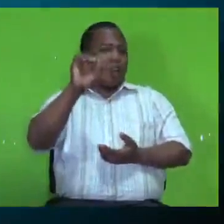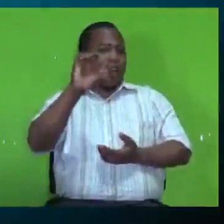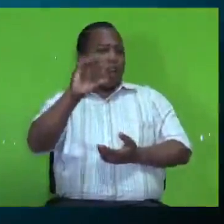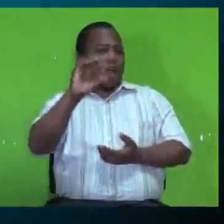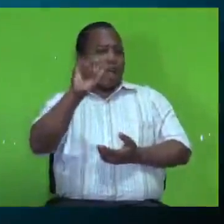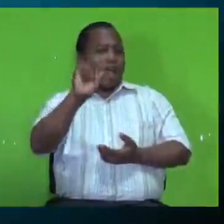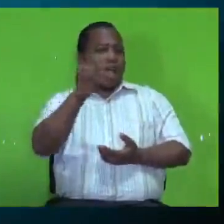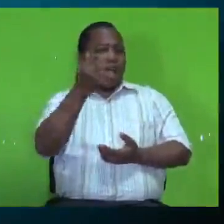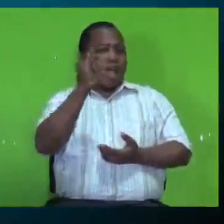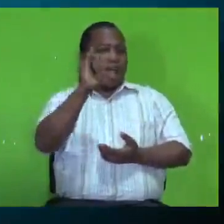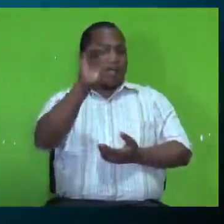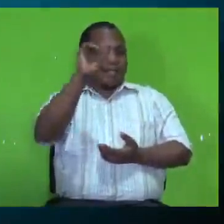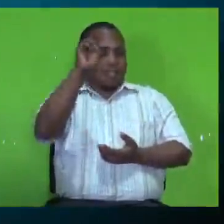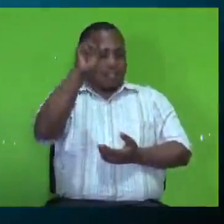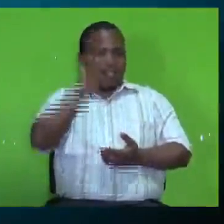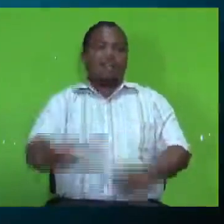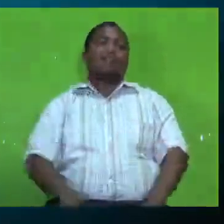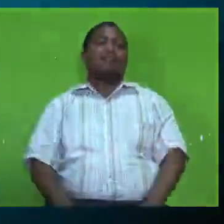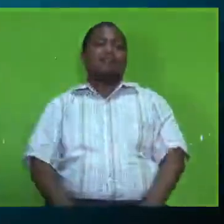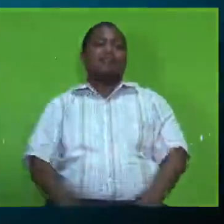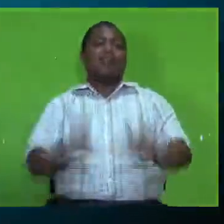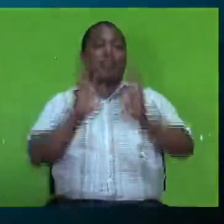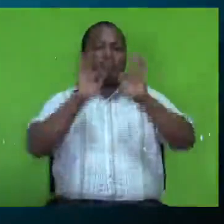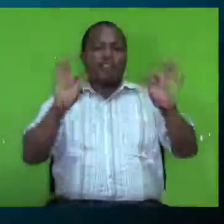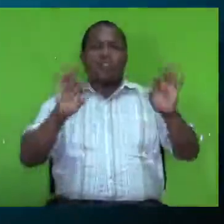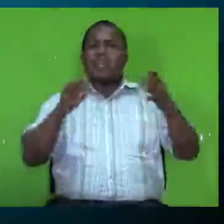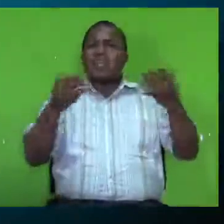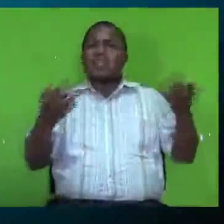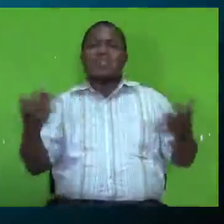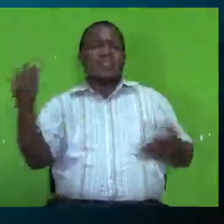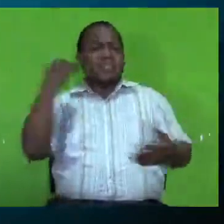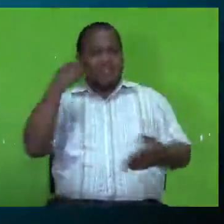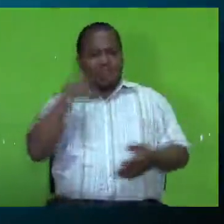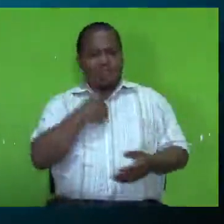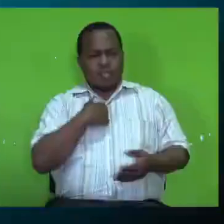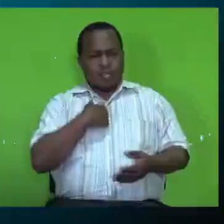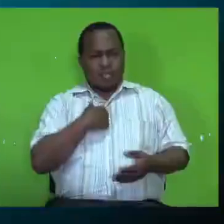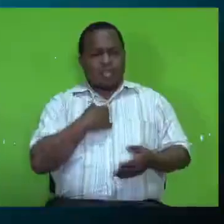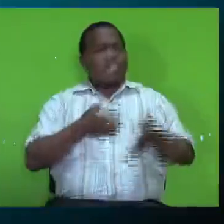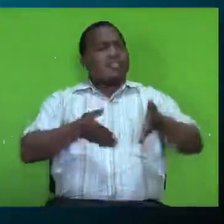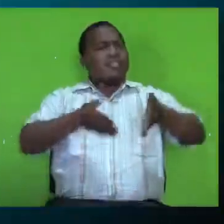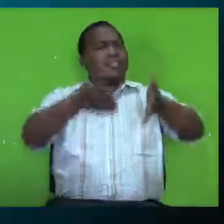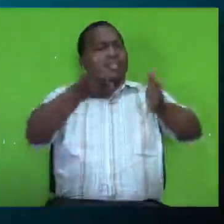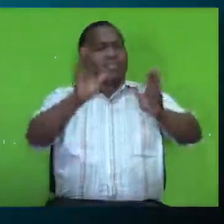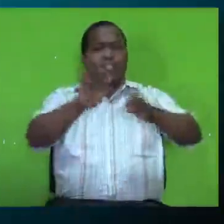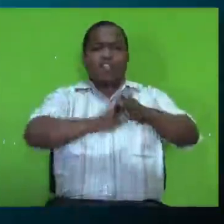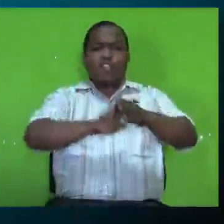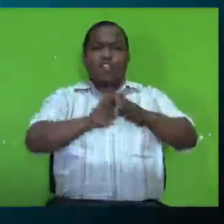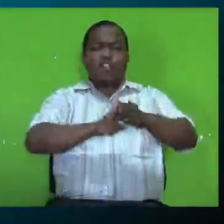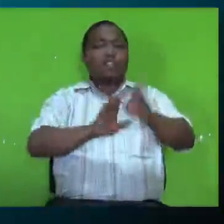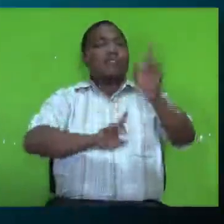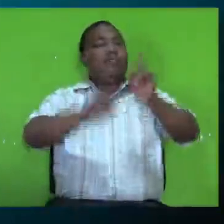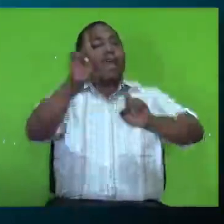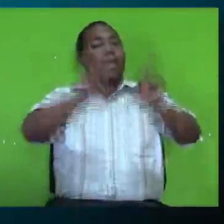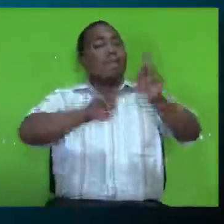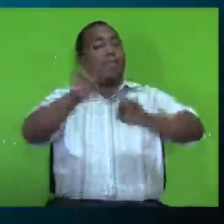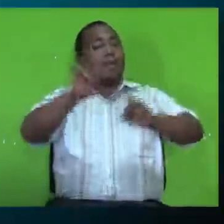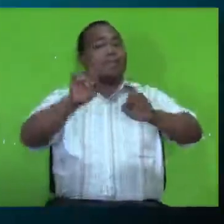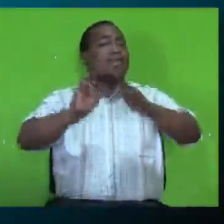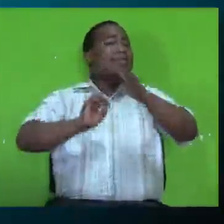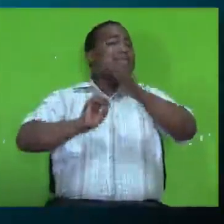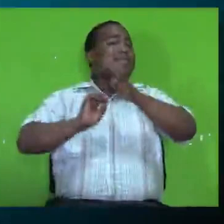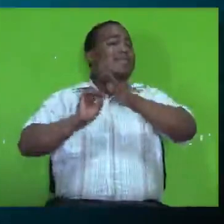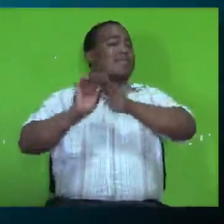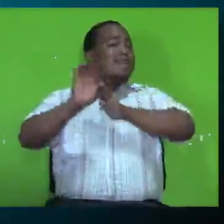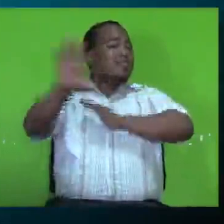Translocation. Very good. Who can tell me the methods used by plants in